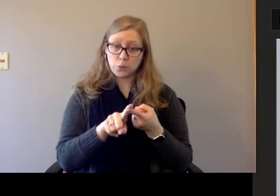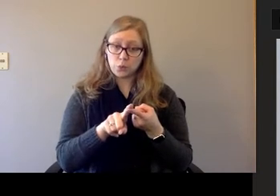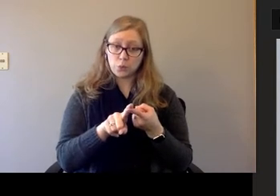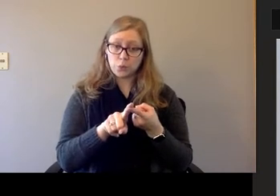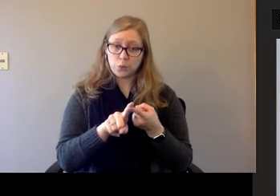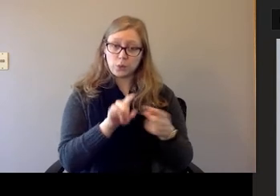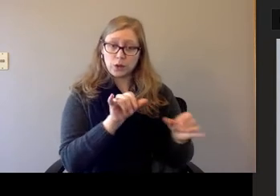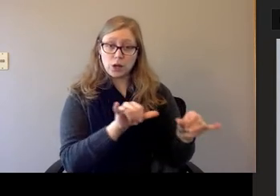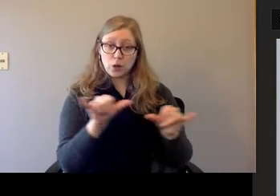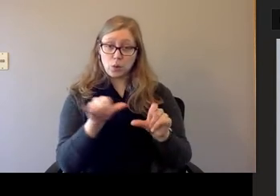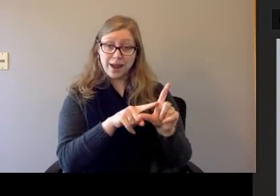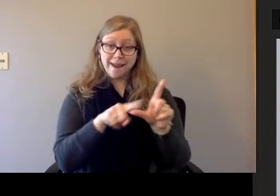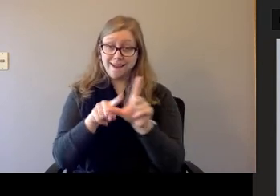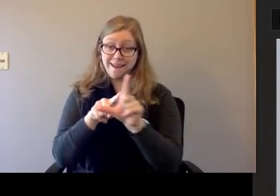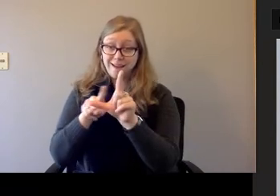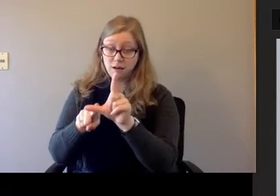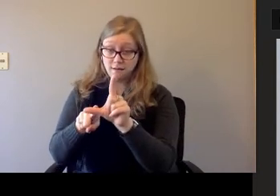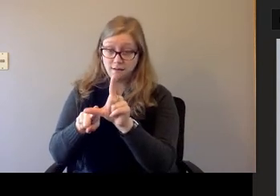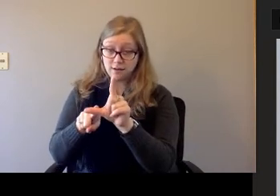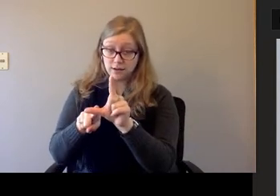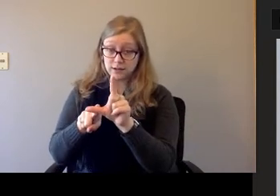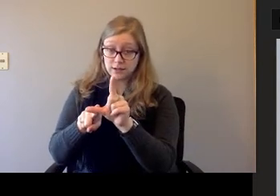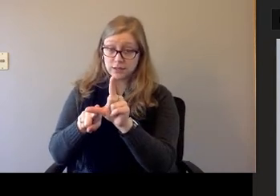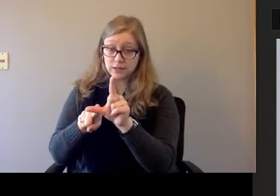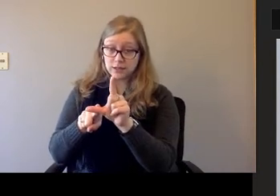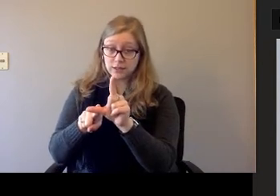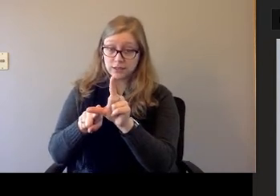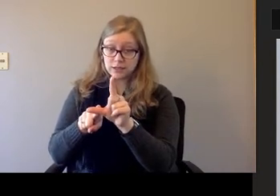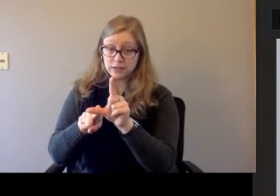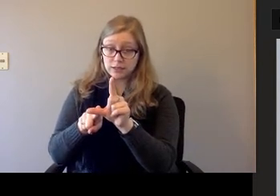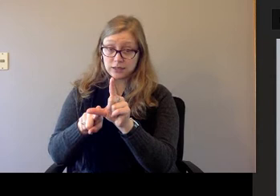to congruent angles